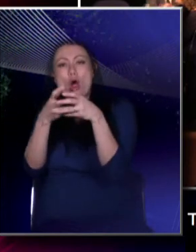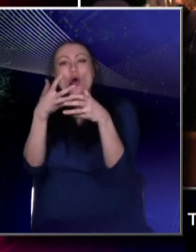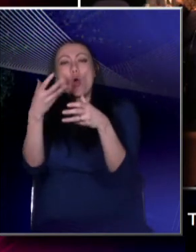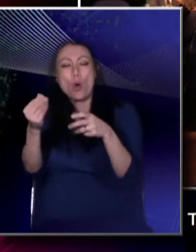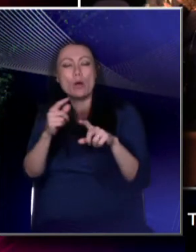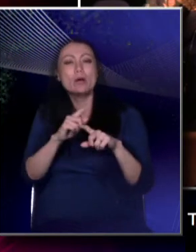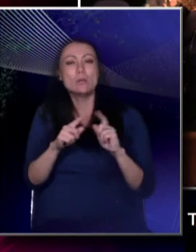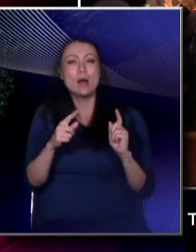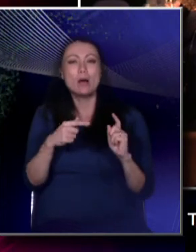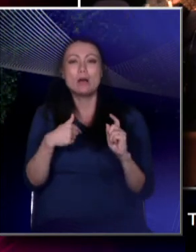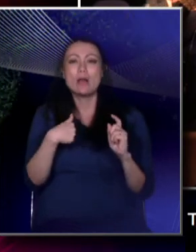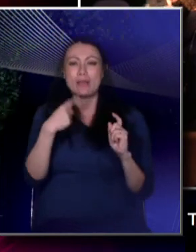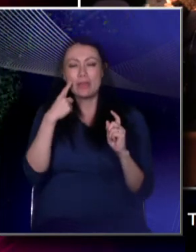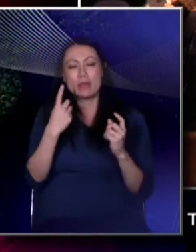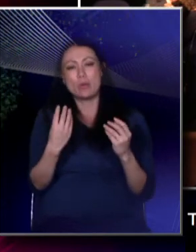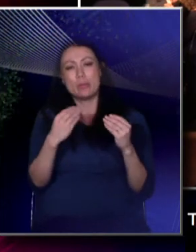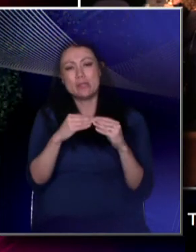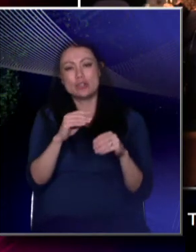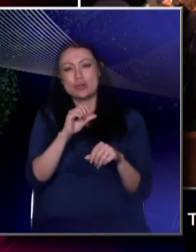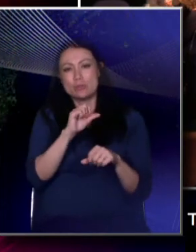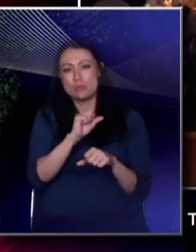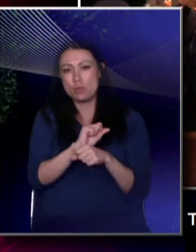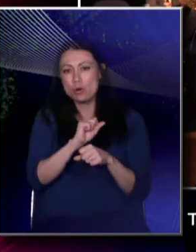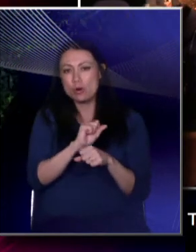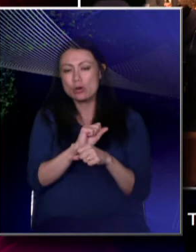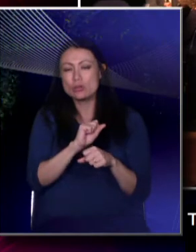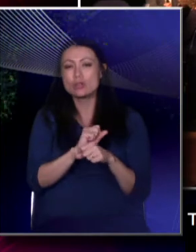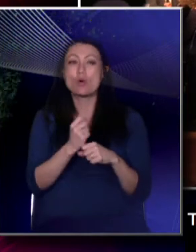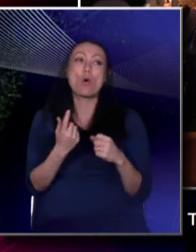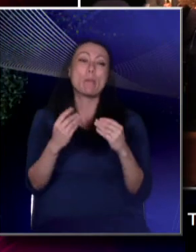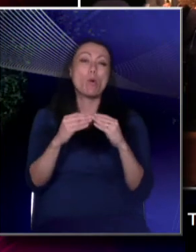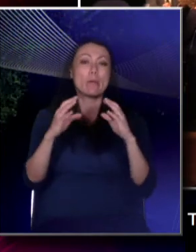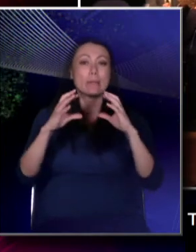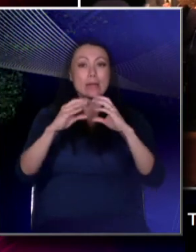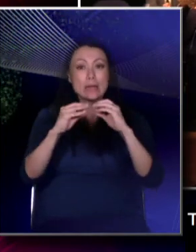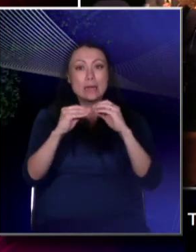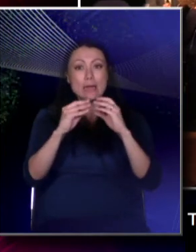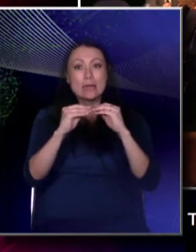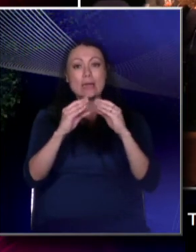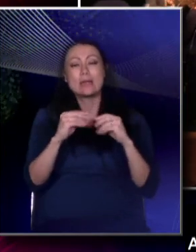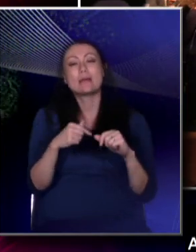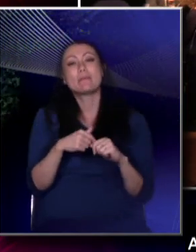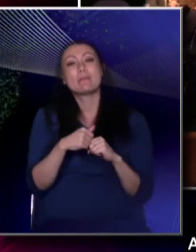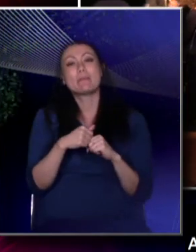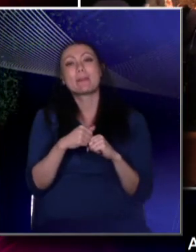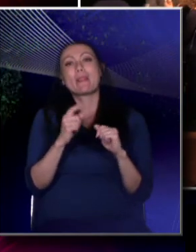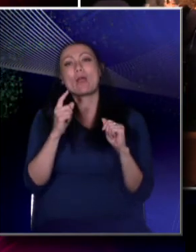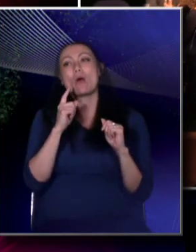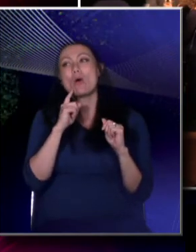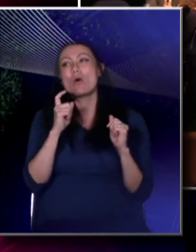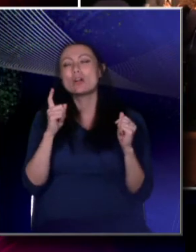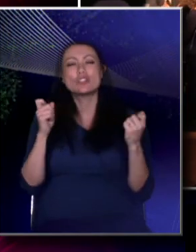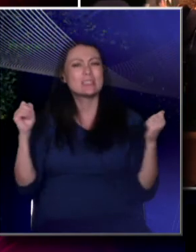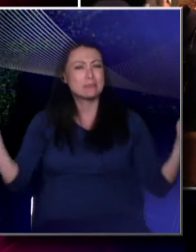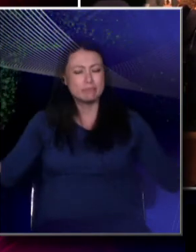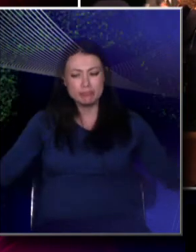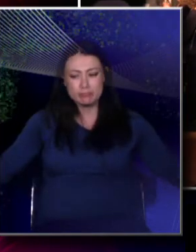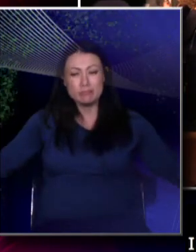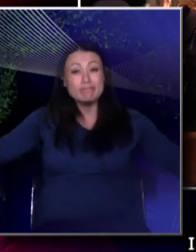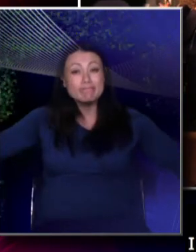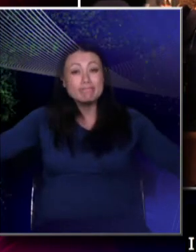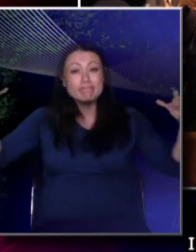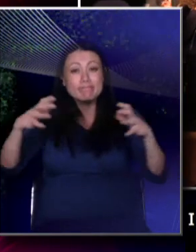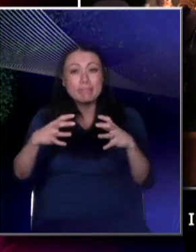work involved to maybe additional meetings, a collective gathering of information. And I think I'd